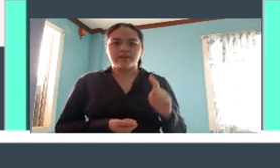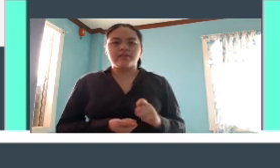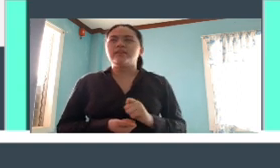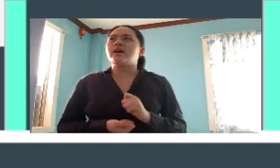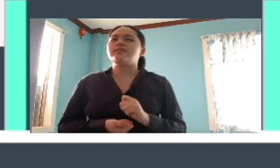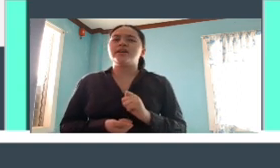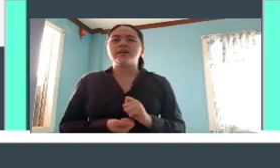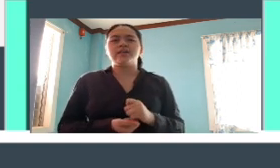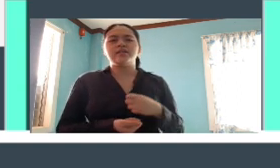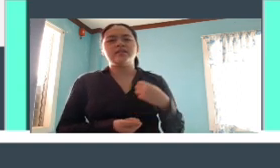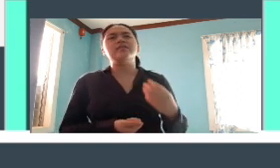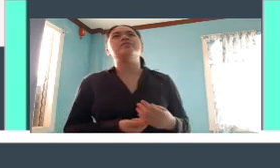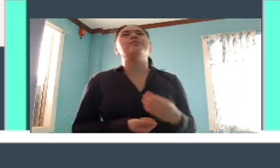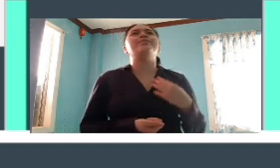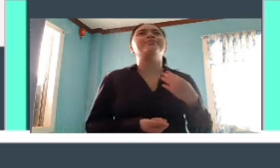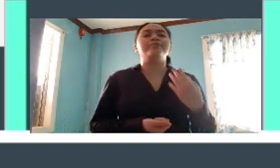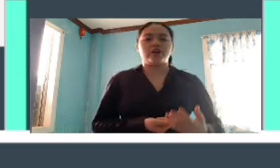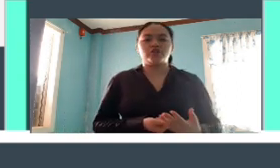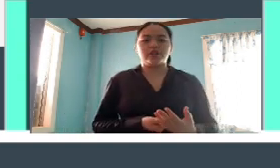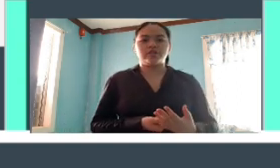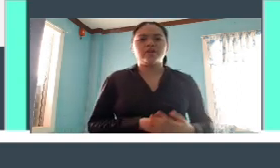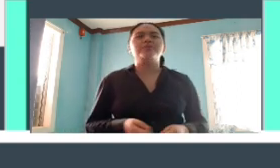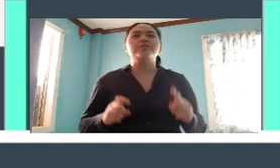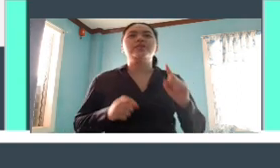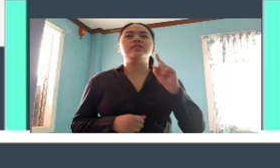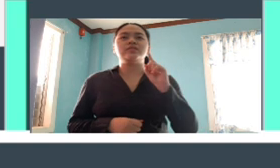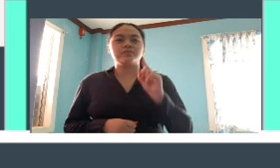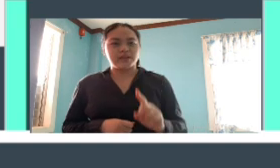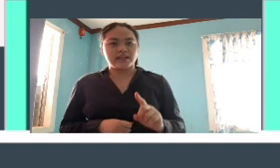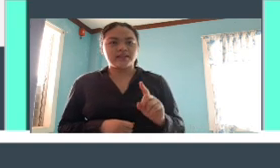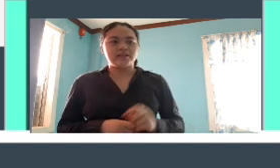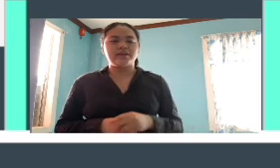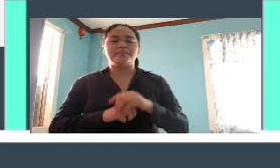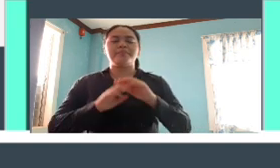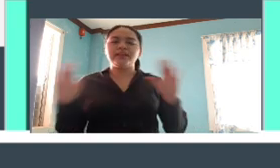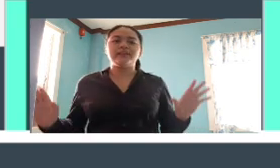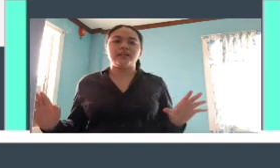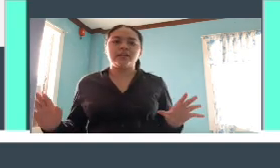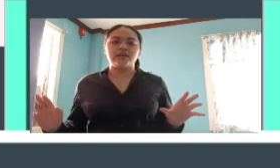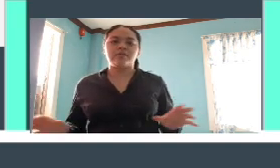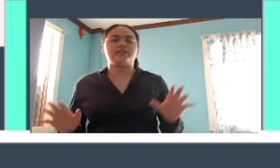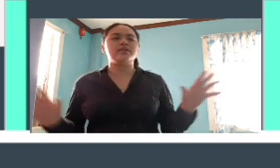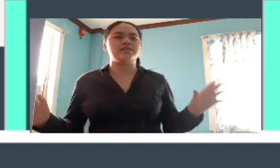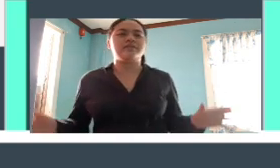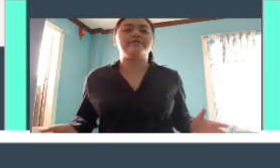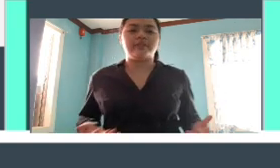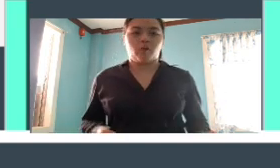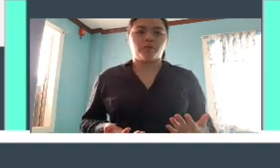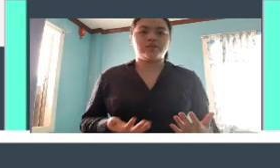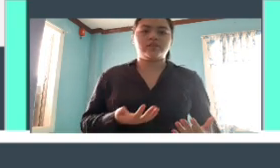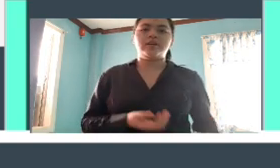stem that has a lot of branches. Within this plant, there are plenty or cluster